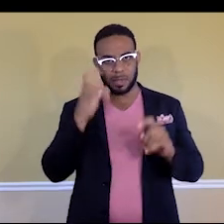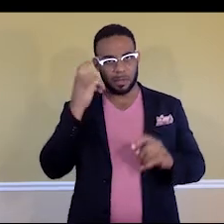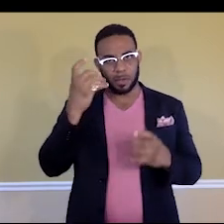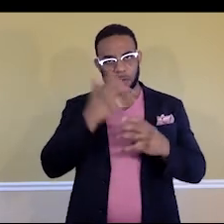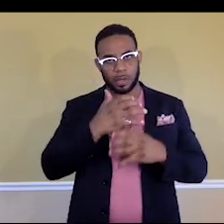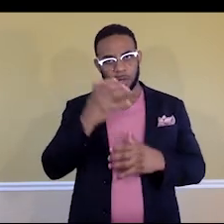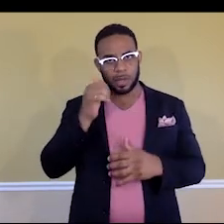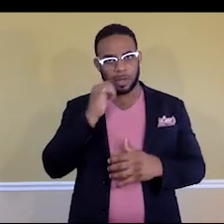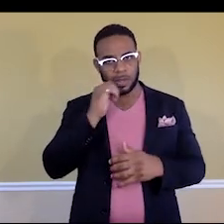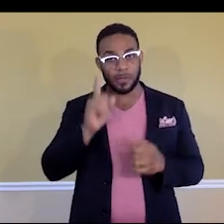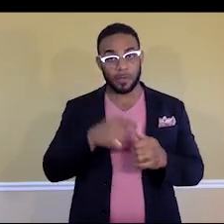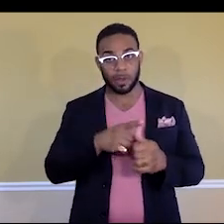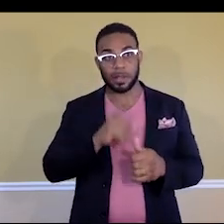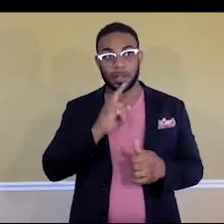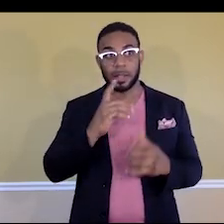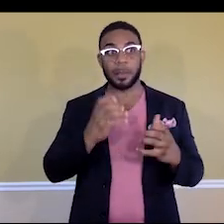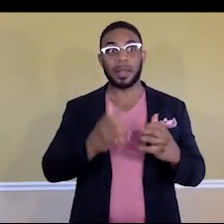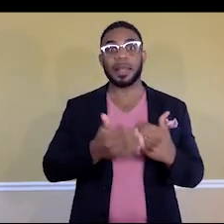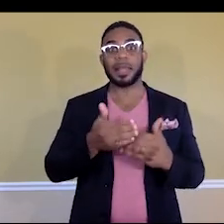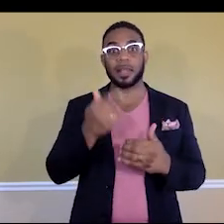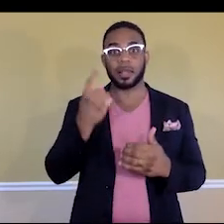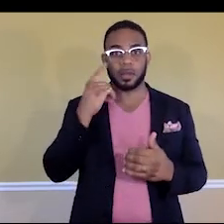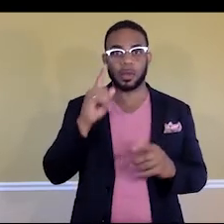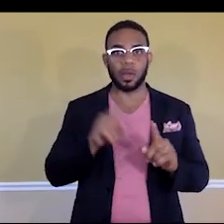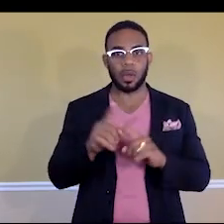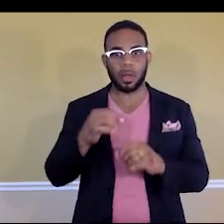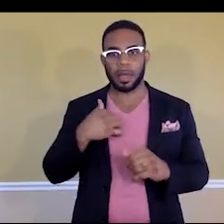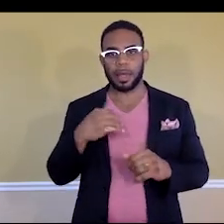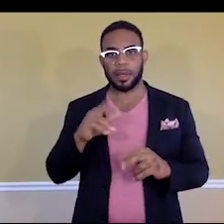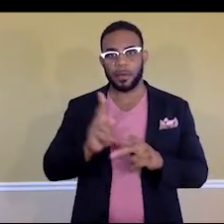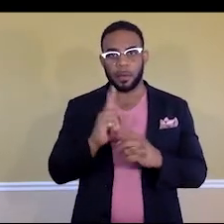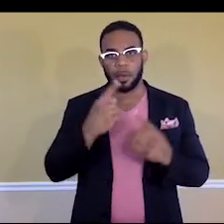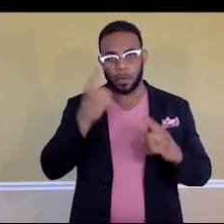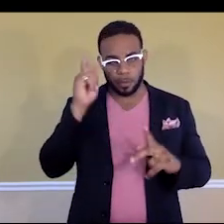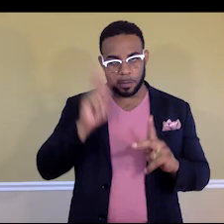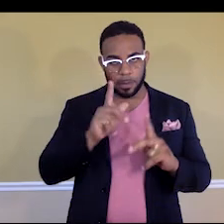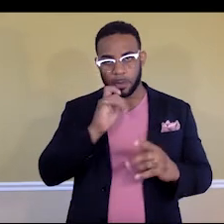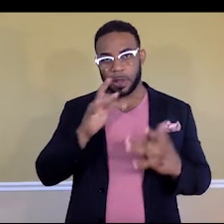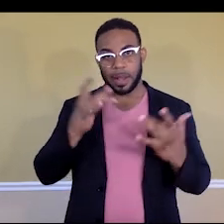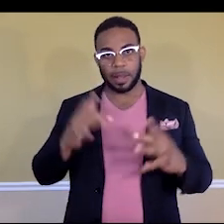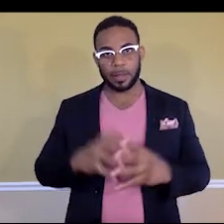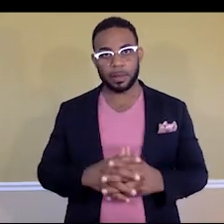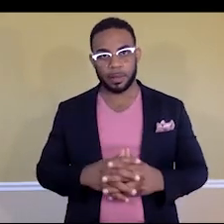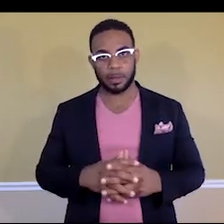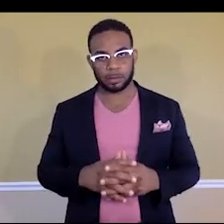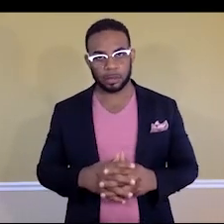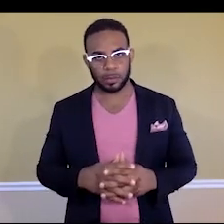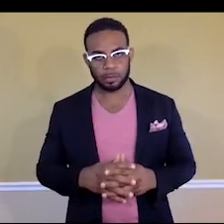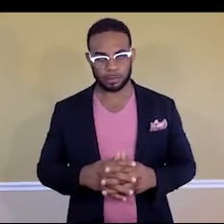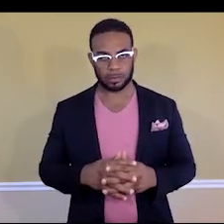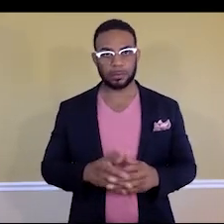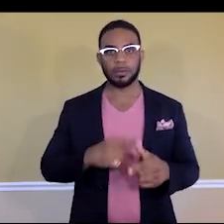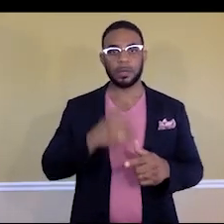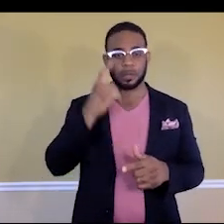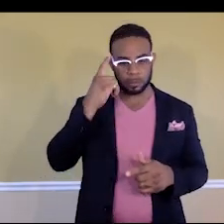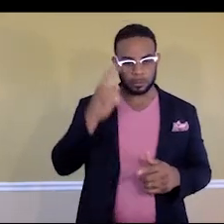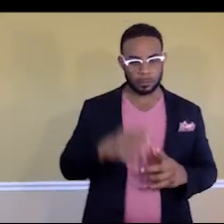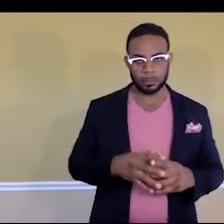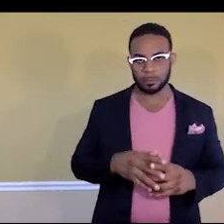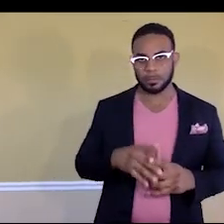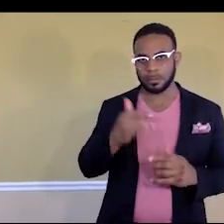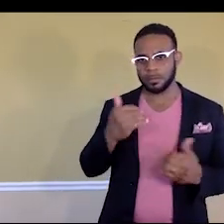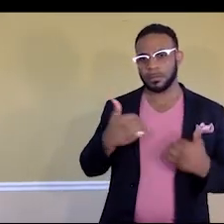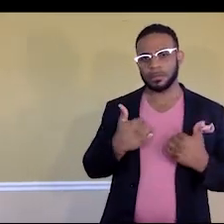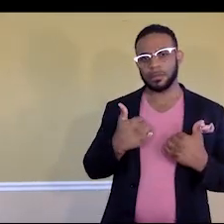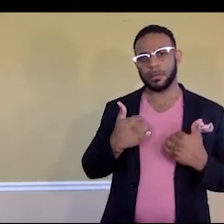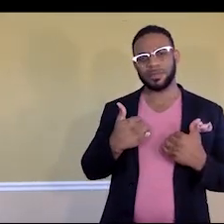dark skin first, it is much easier to also have that product work for people who are lighter. And then I think just having